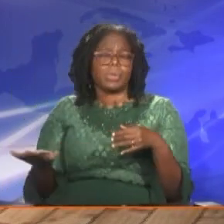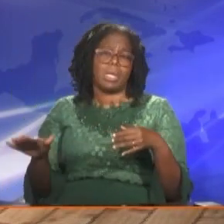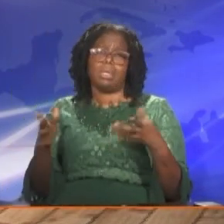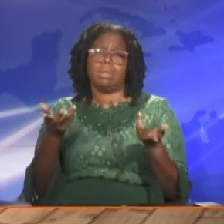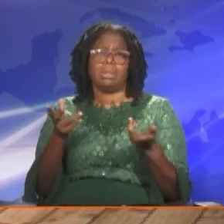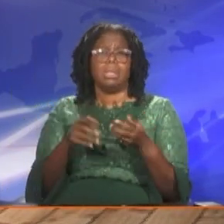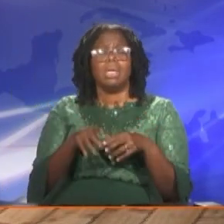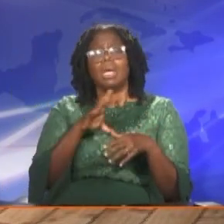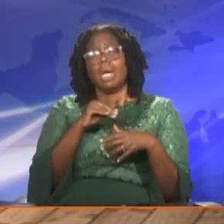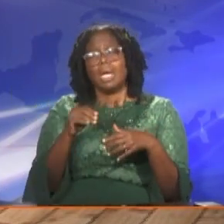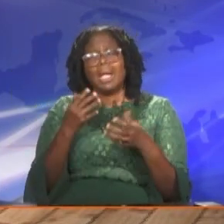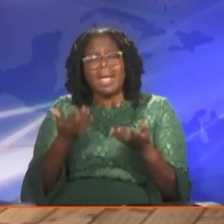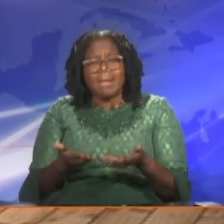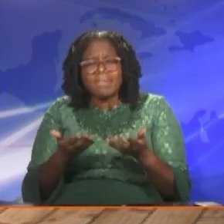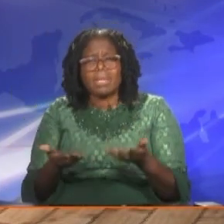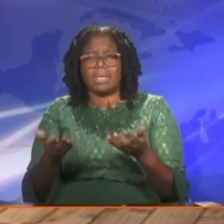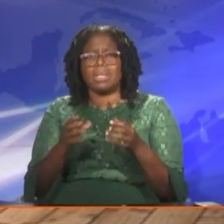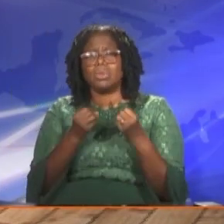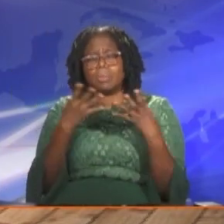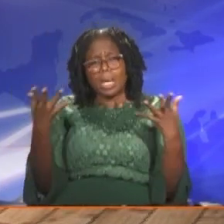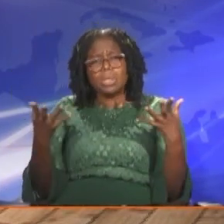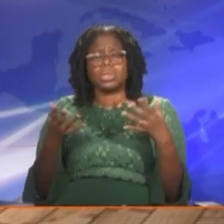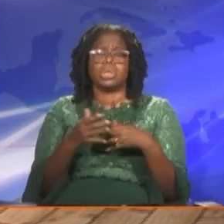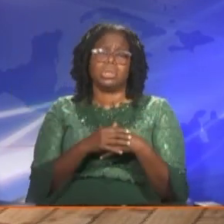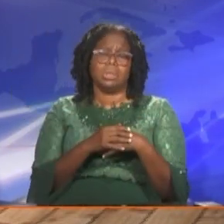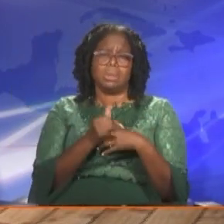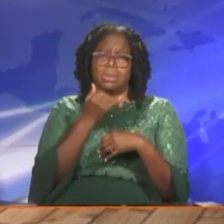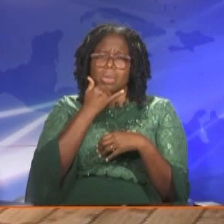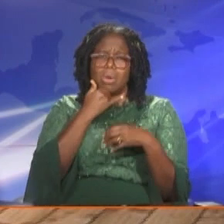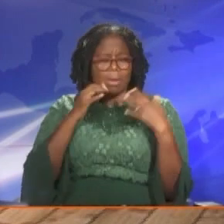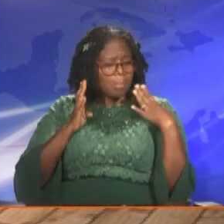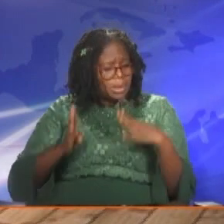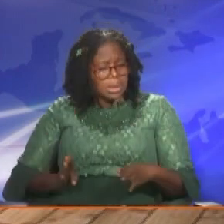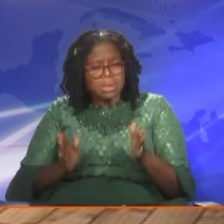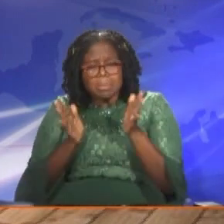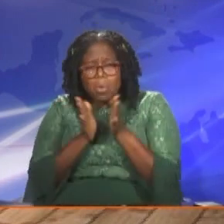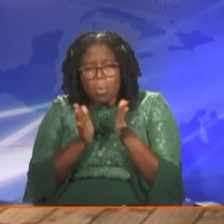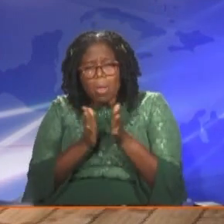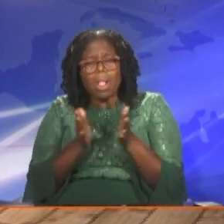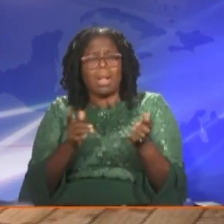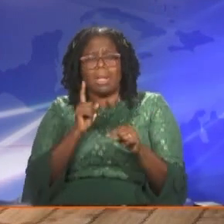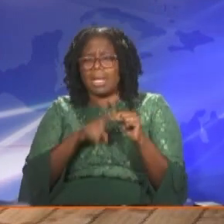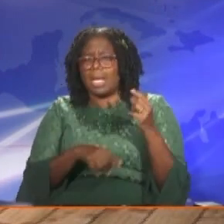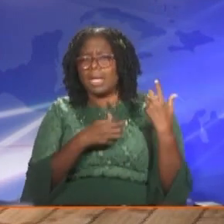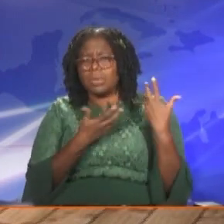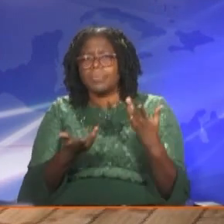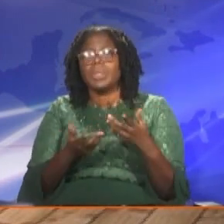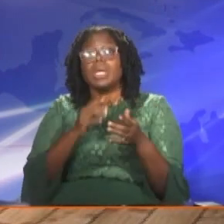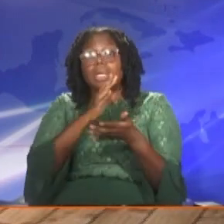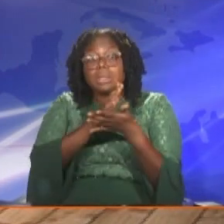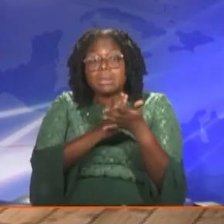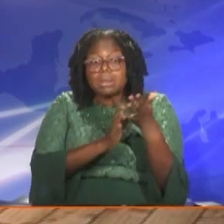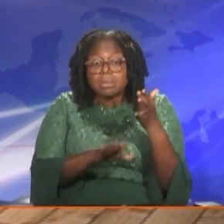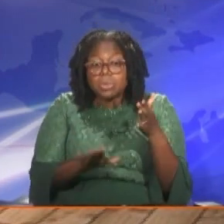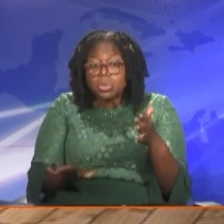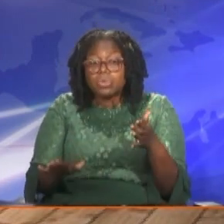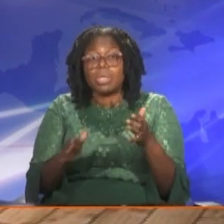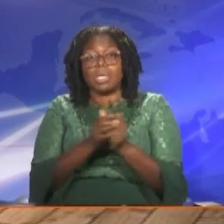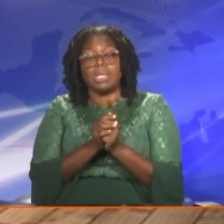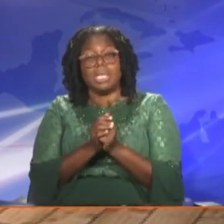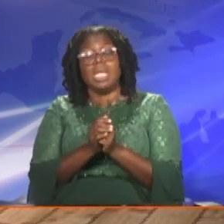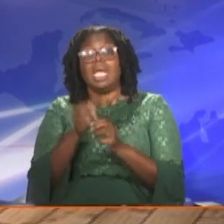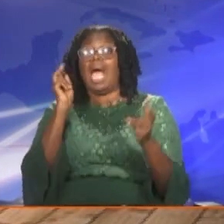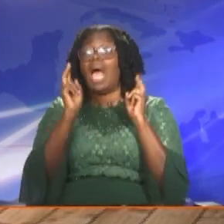life. They may be exposed, for example, selling on the highway, exposed to traffic, getting knocked down by a